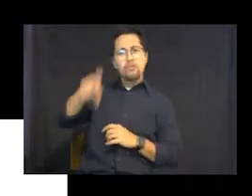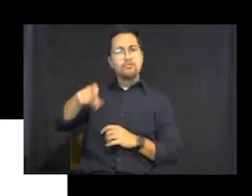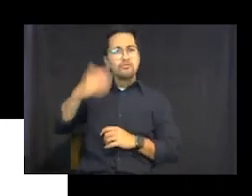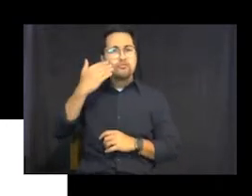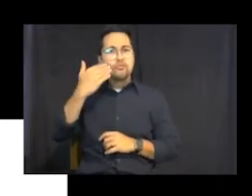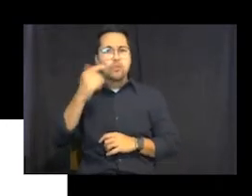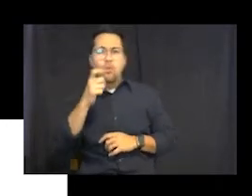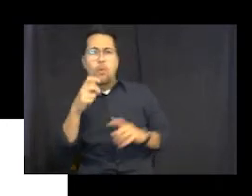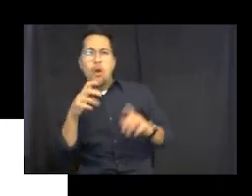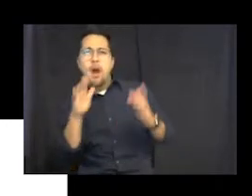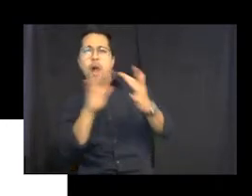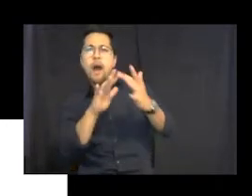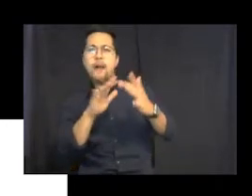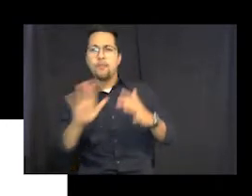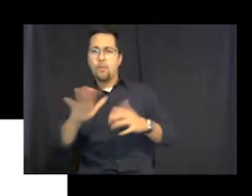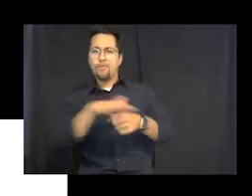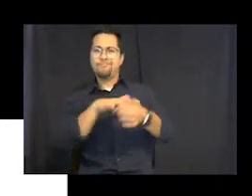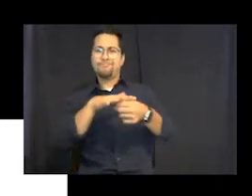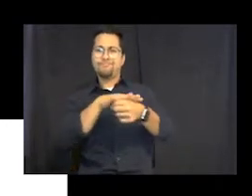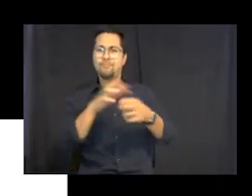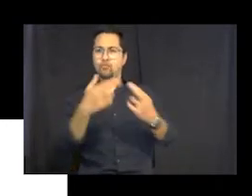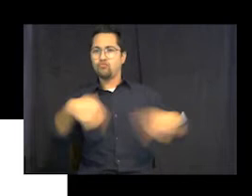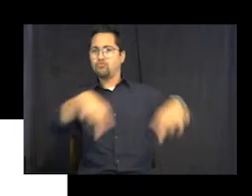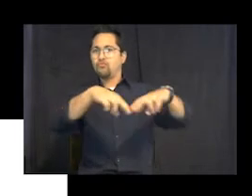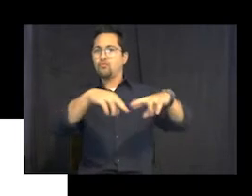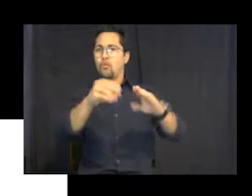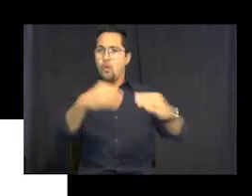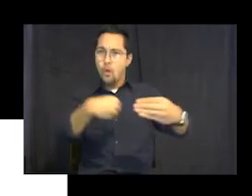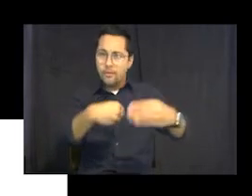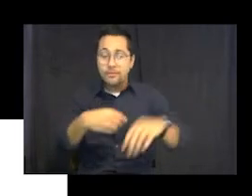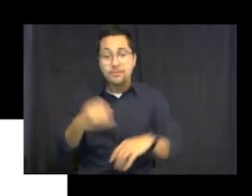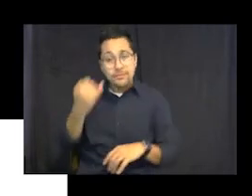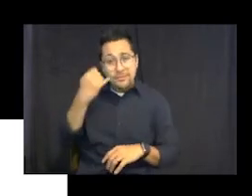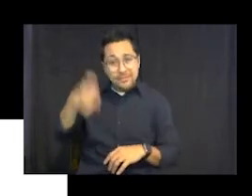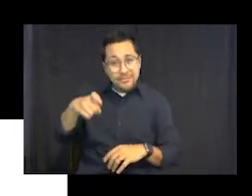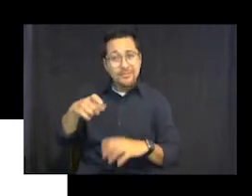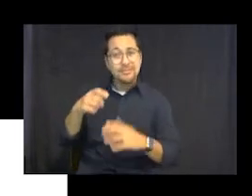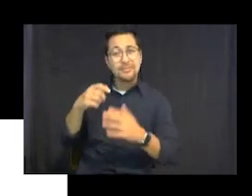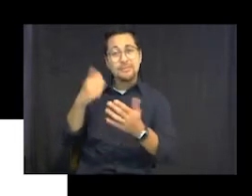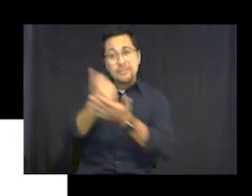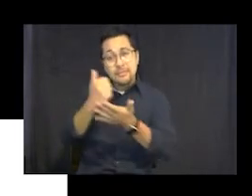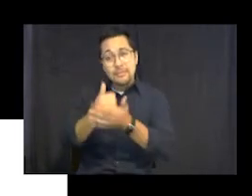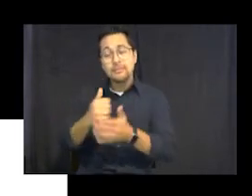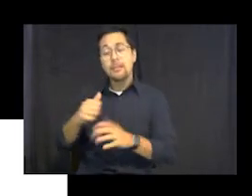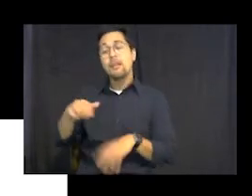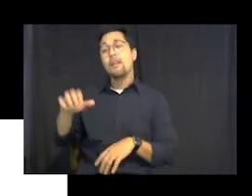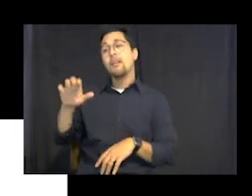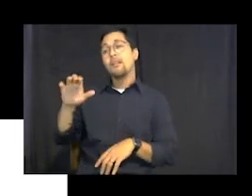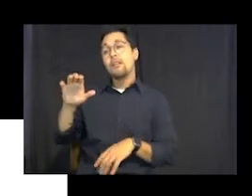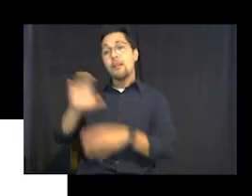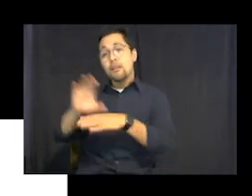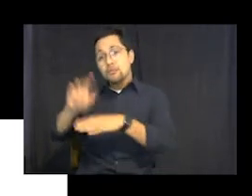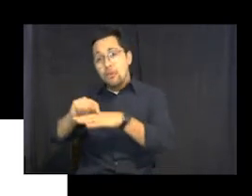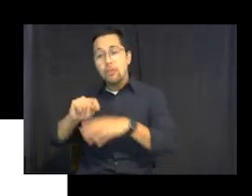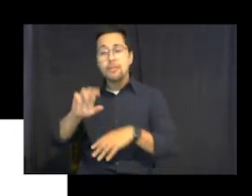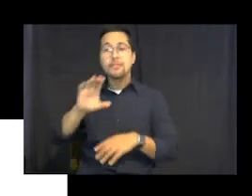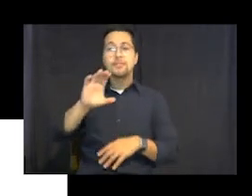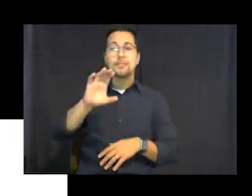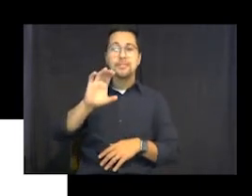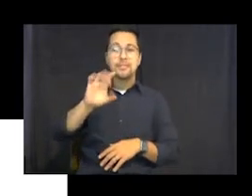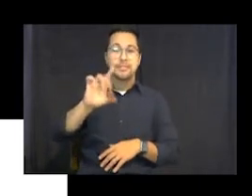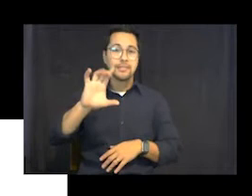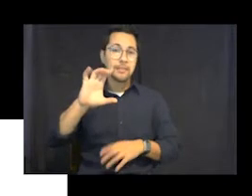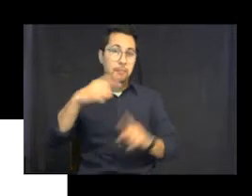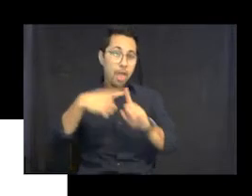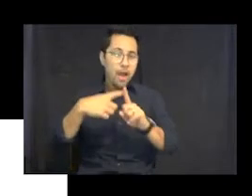in your regional office. If you need assistance, your waiver support coordinator or your CDC Plus consultant, they are